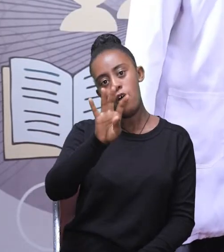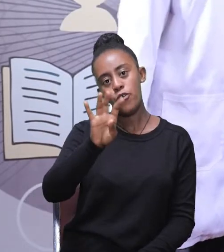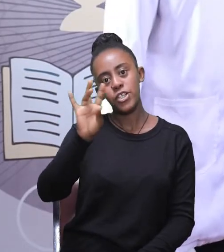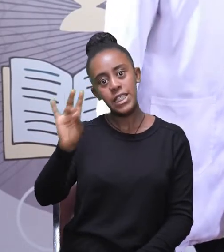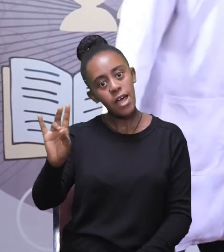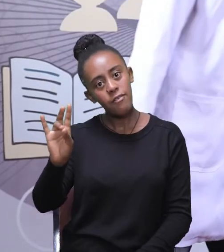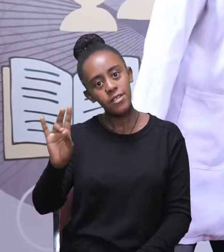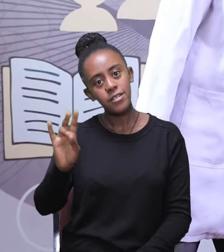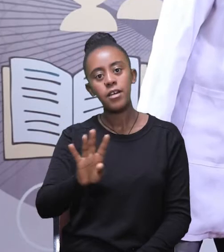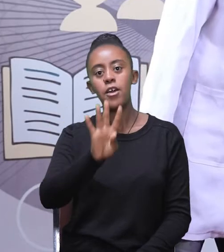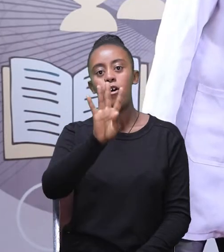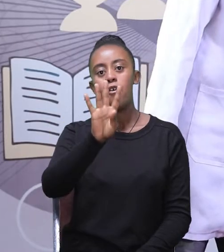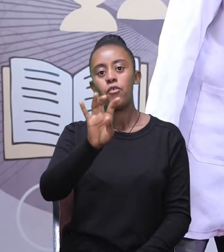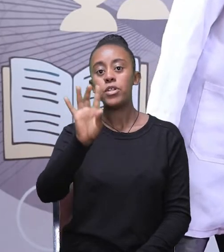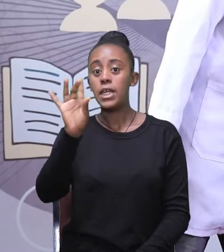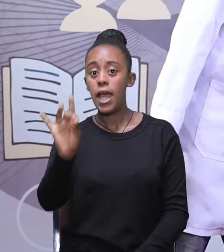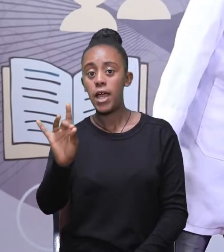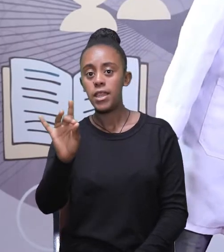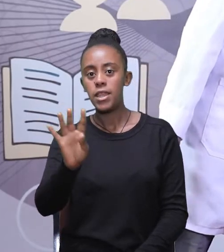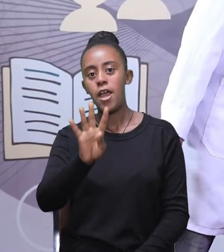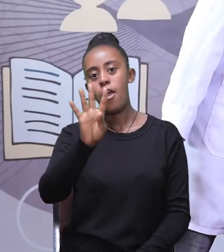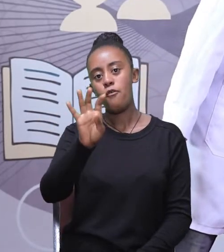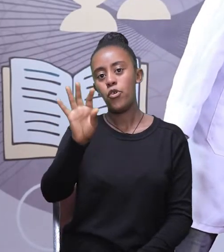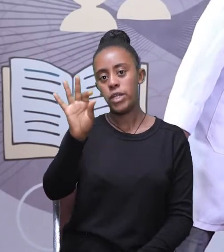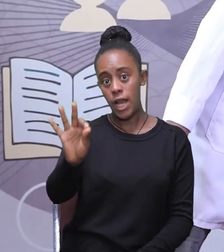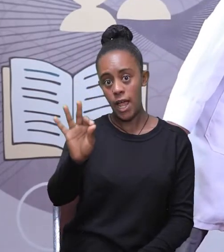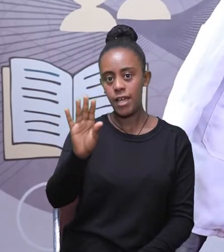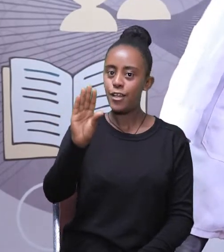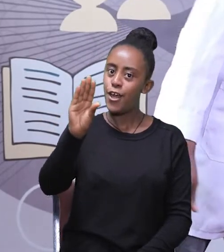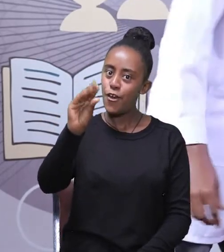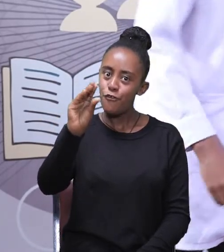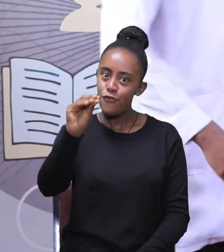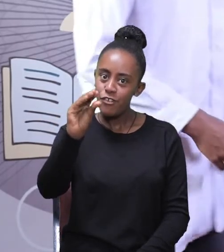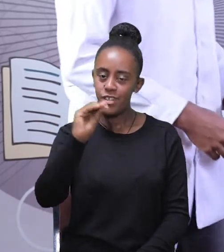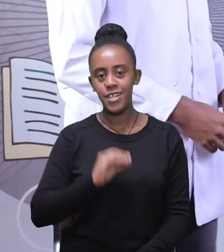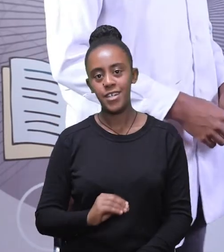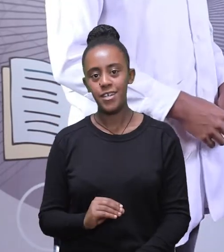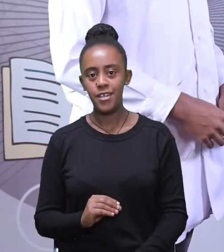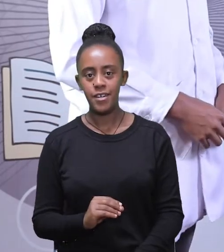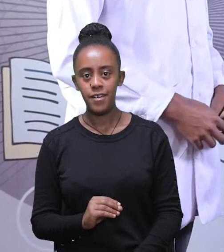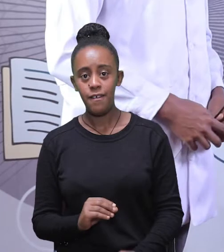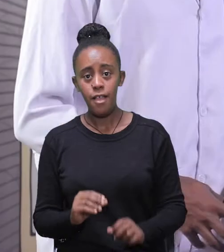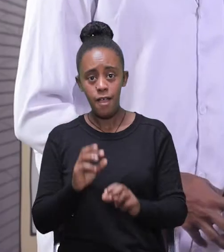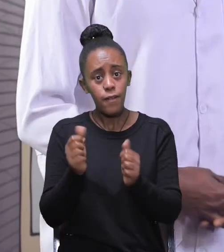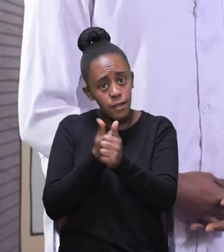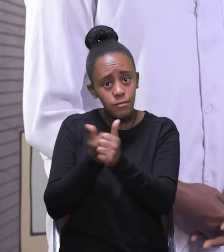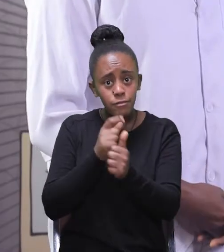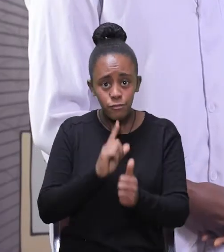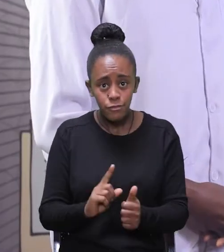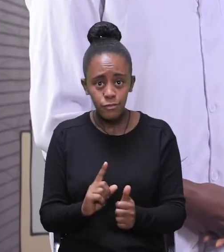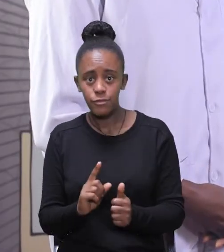47, 48, 49, 50. Are you with me,